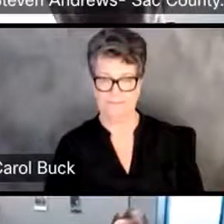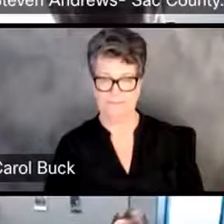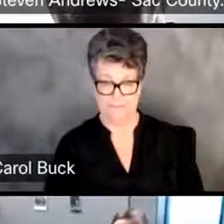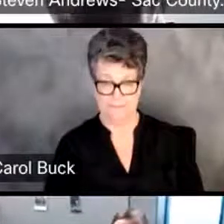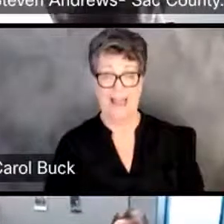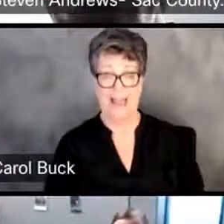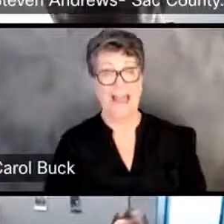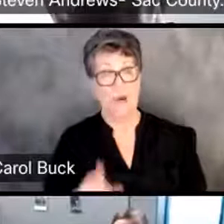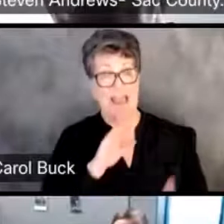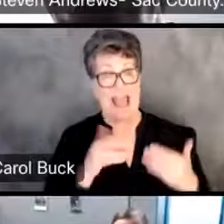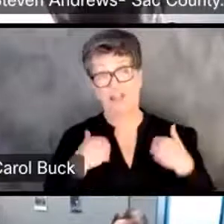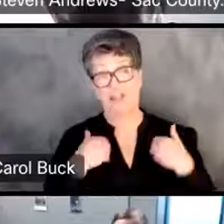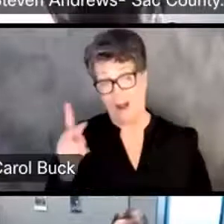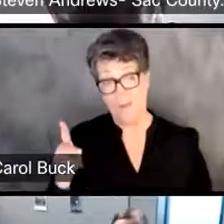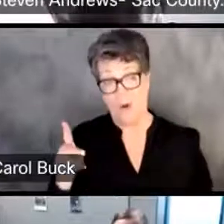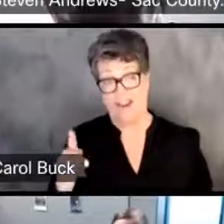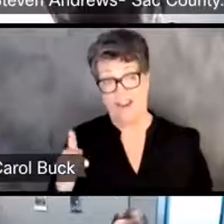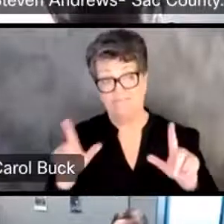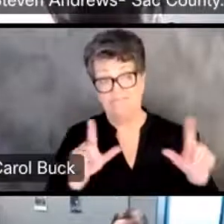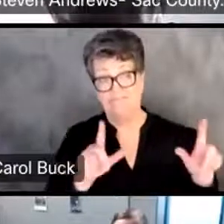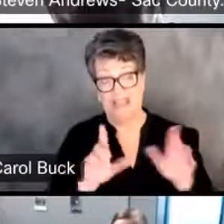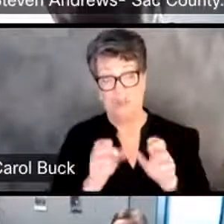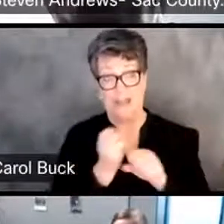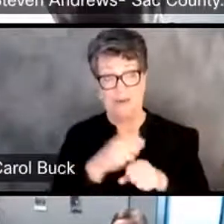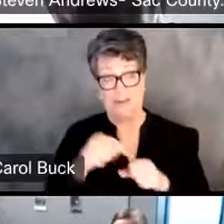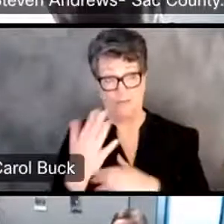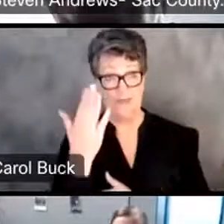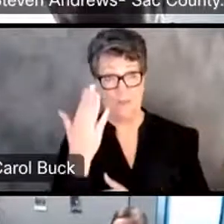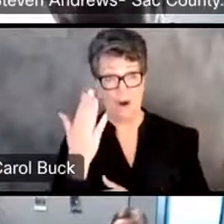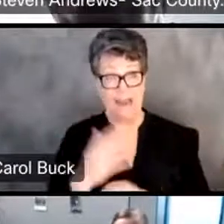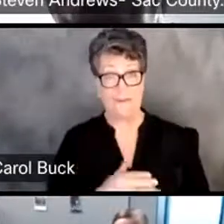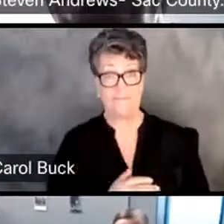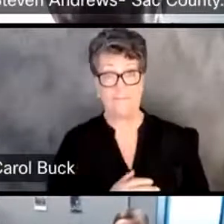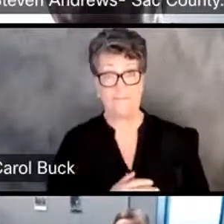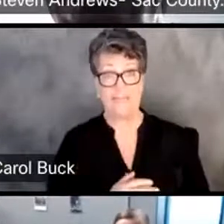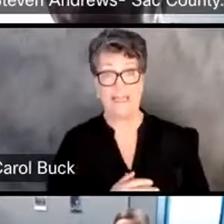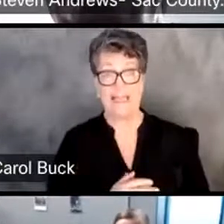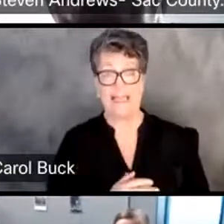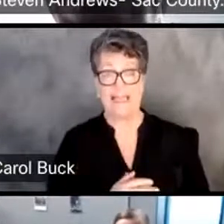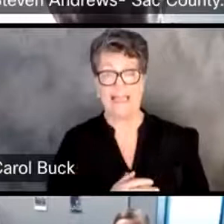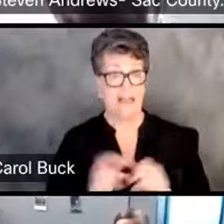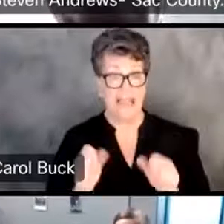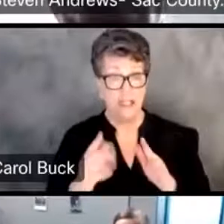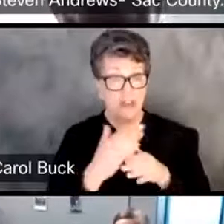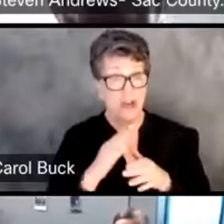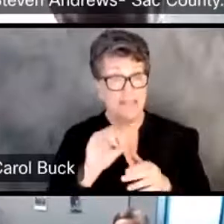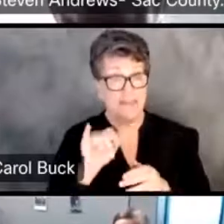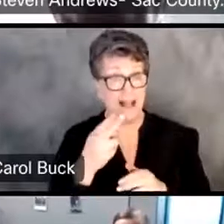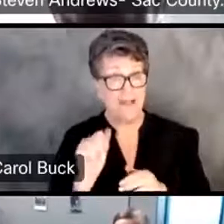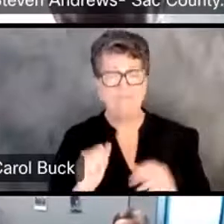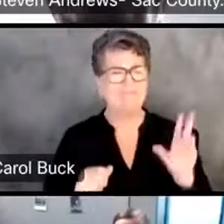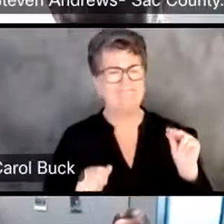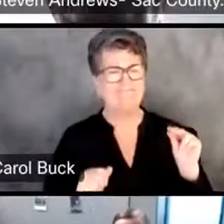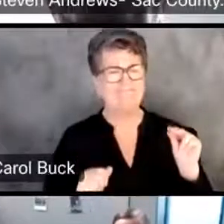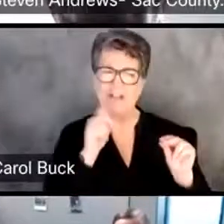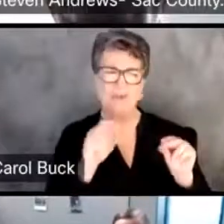We actually have a PowerPoint that we created for this morning. All right. Are you able to share it, Samantha? No, I don't think